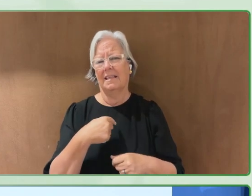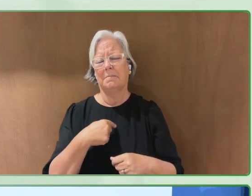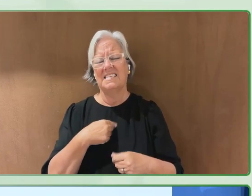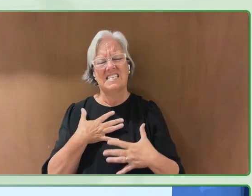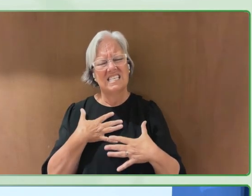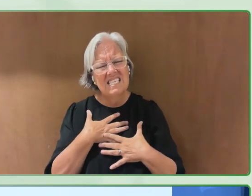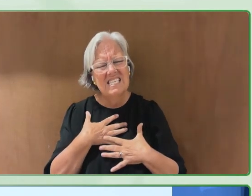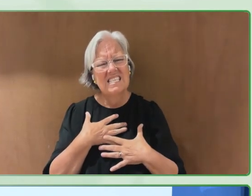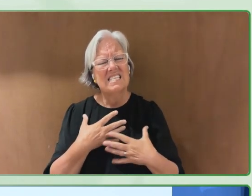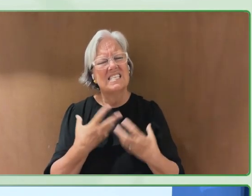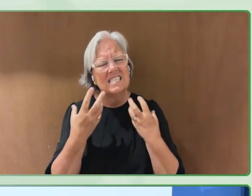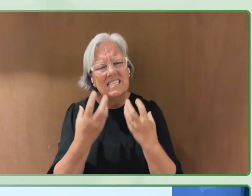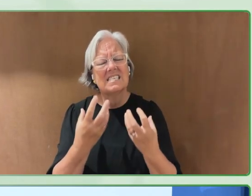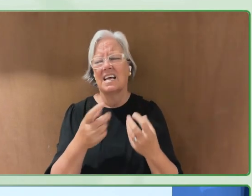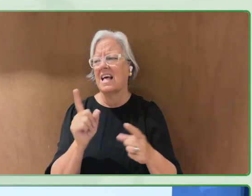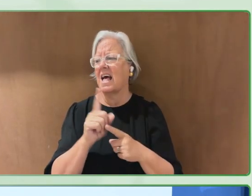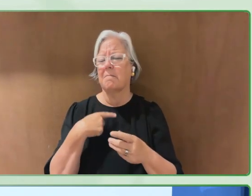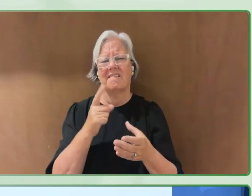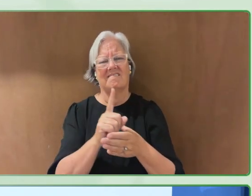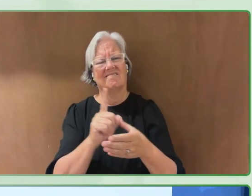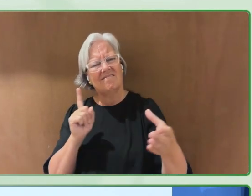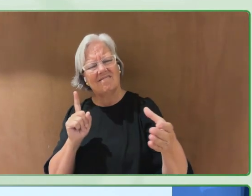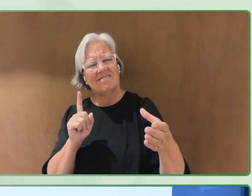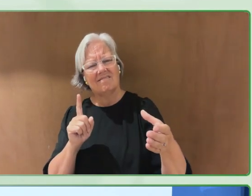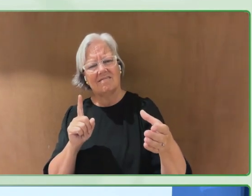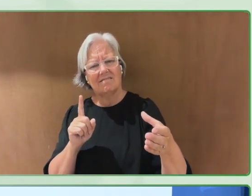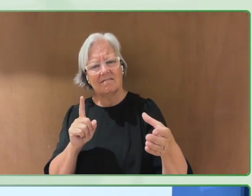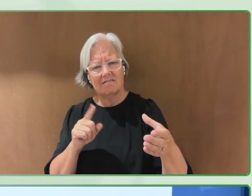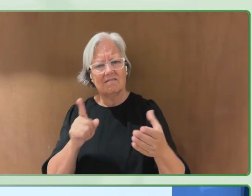excluded from the society. So